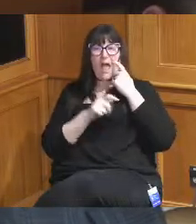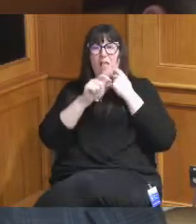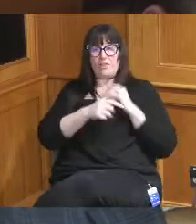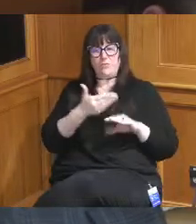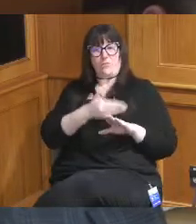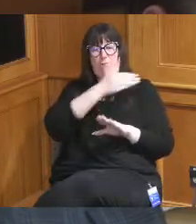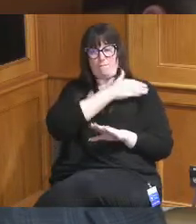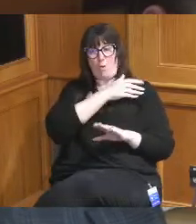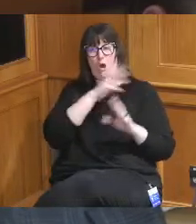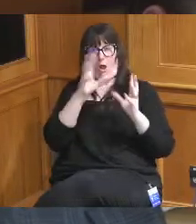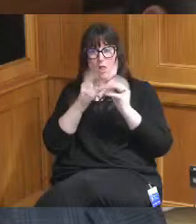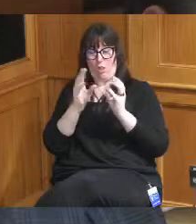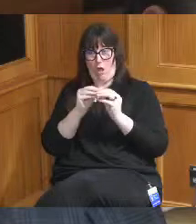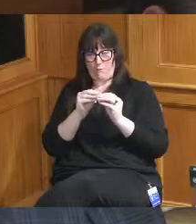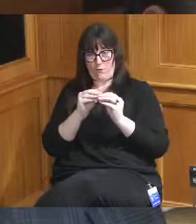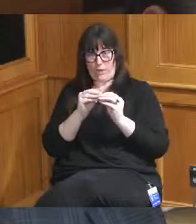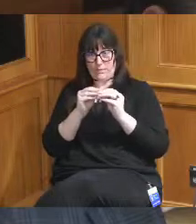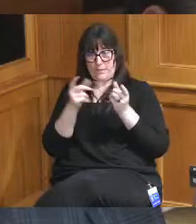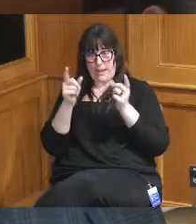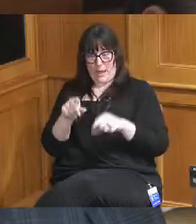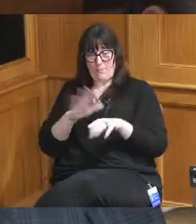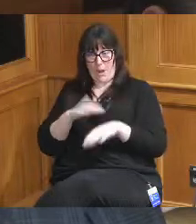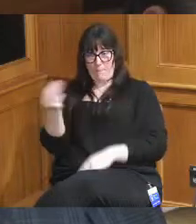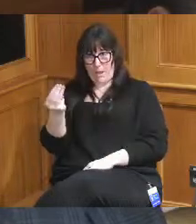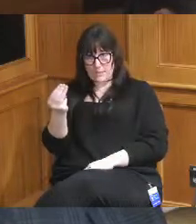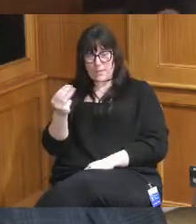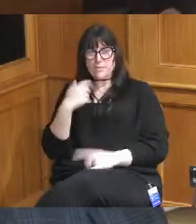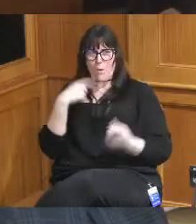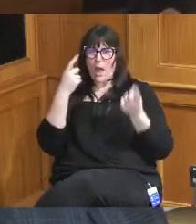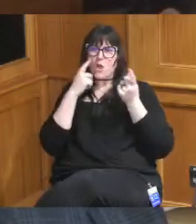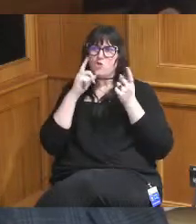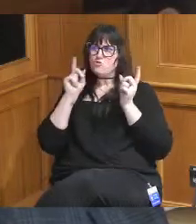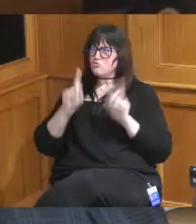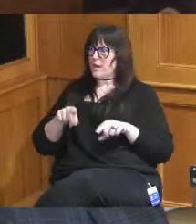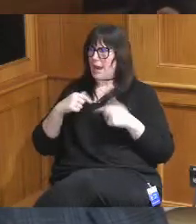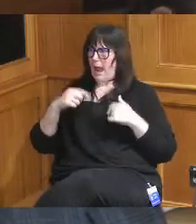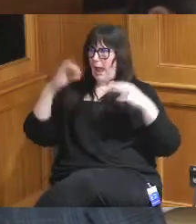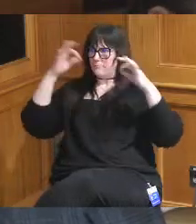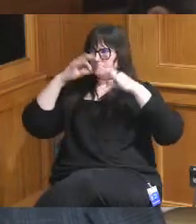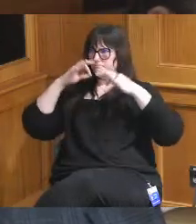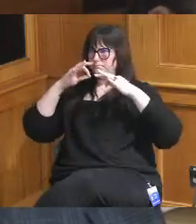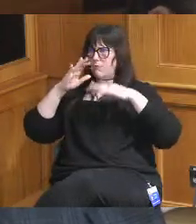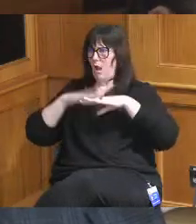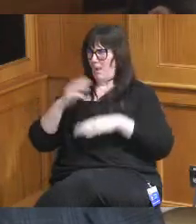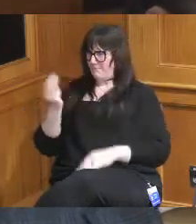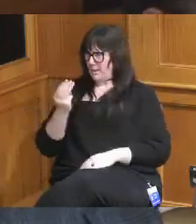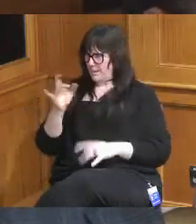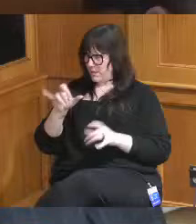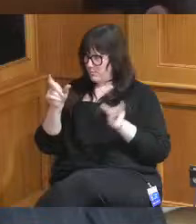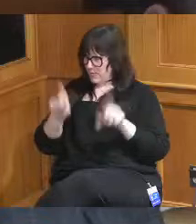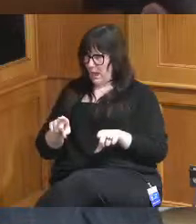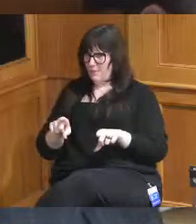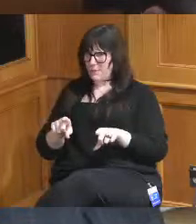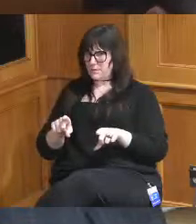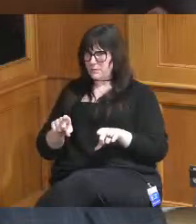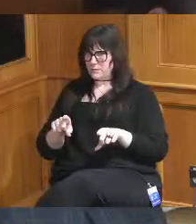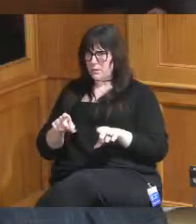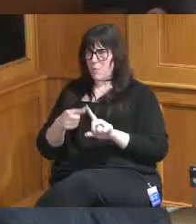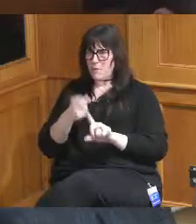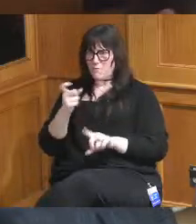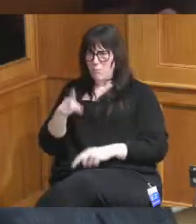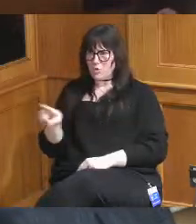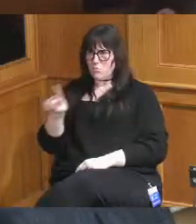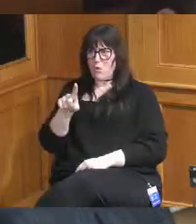the press conference, so I agree with Commissioner Dumas in terms of I didn't know anything about it either, not that, you know, just maybe from you all